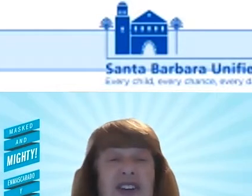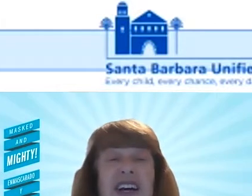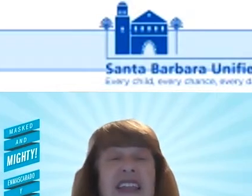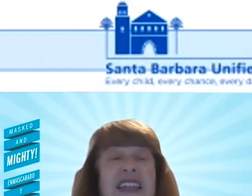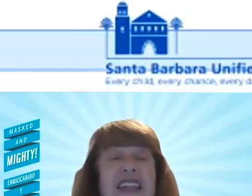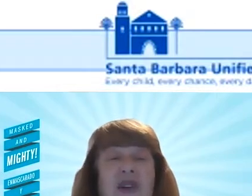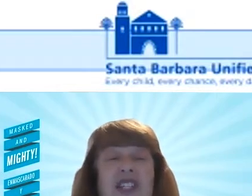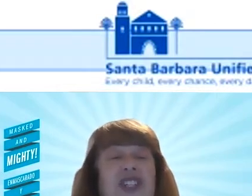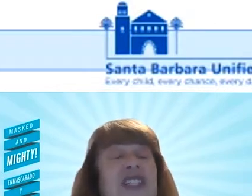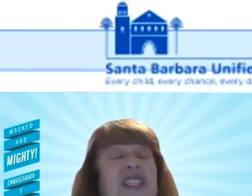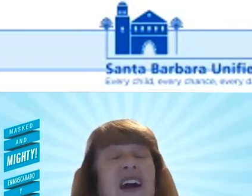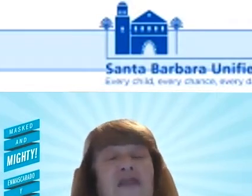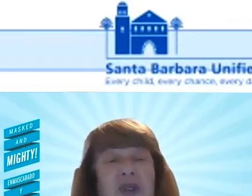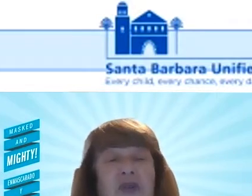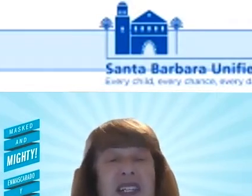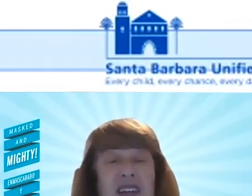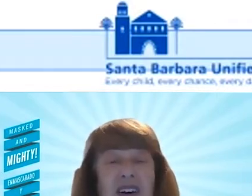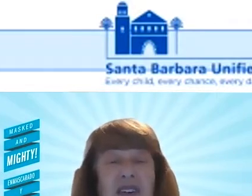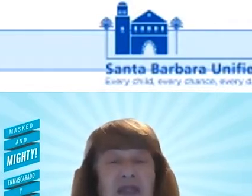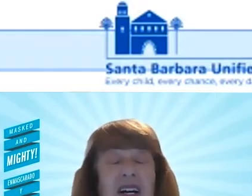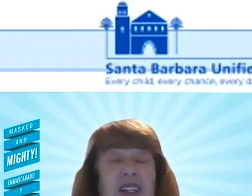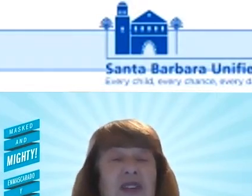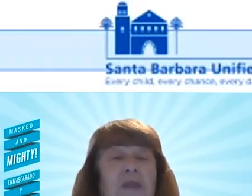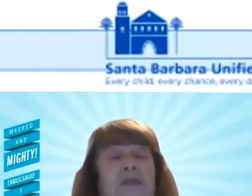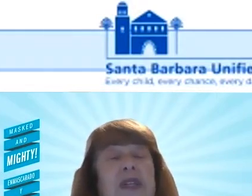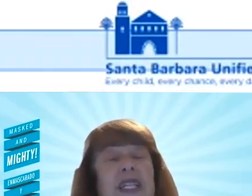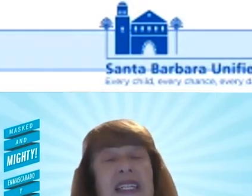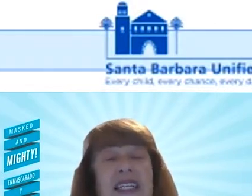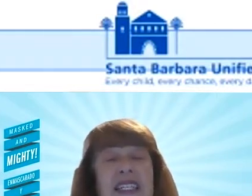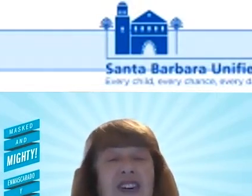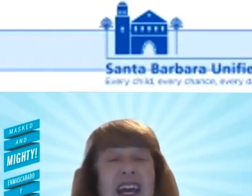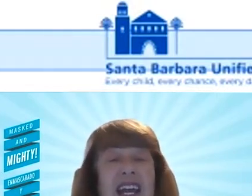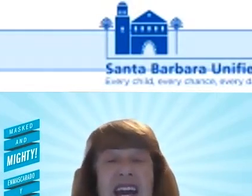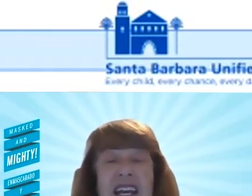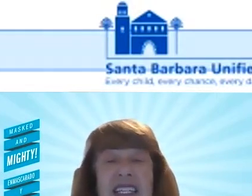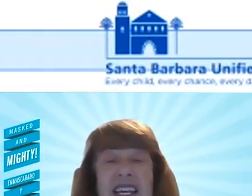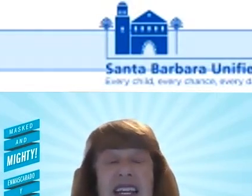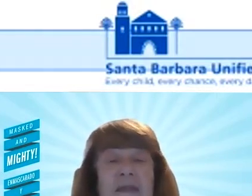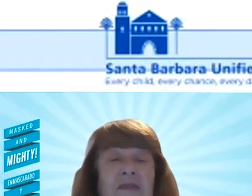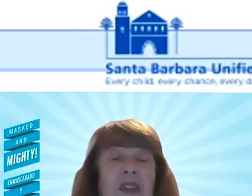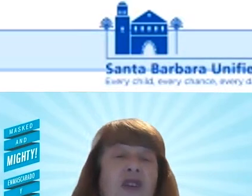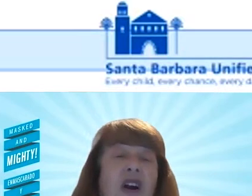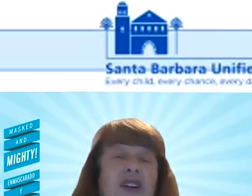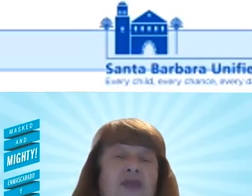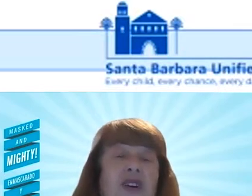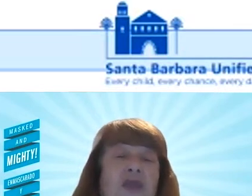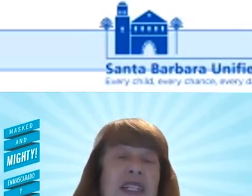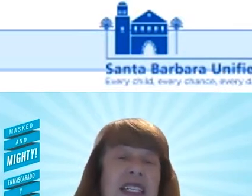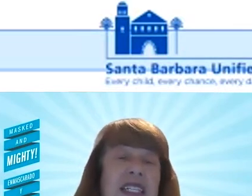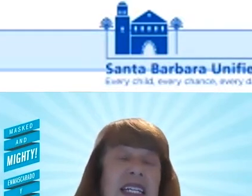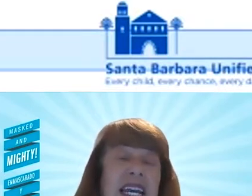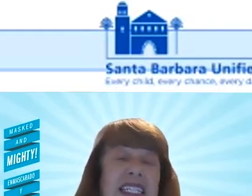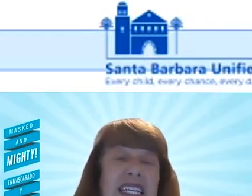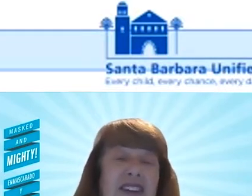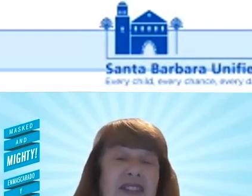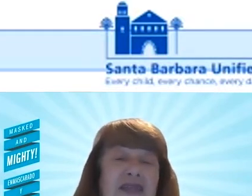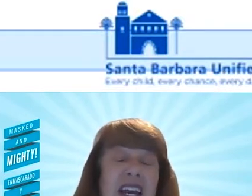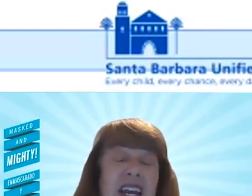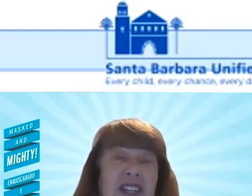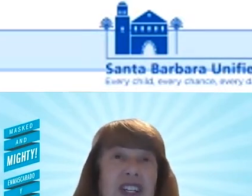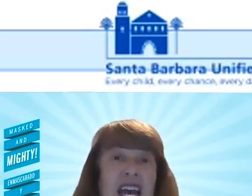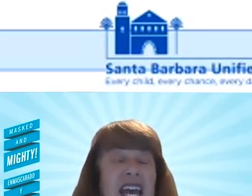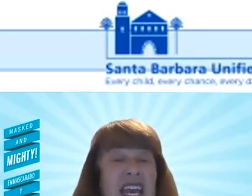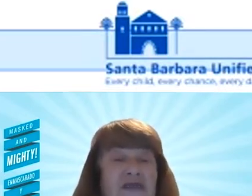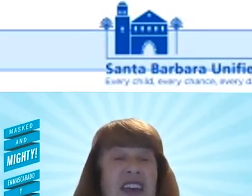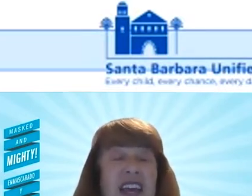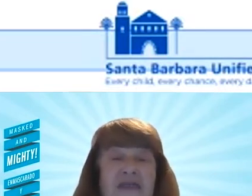much easier than it was just a few weeks ago. So please consider getting vaccinated. For our youth who are 16 to 18 years